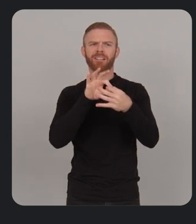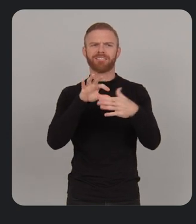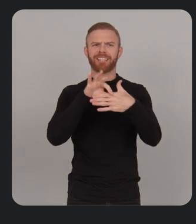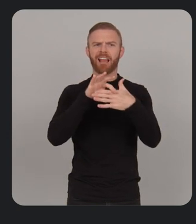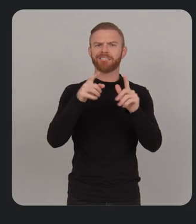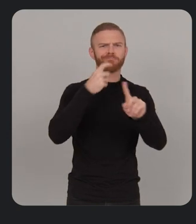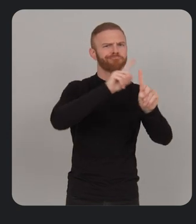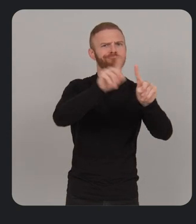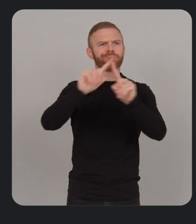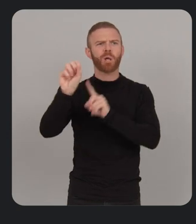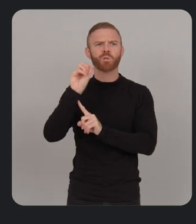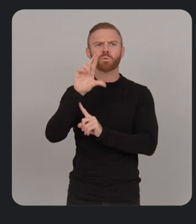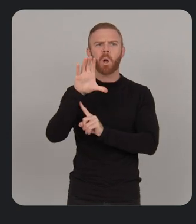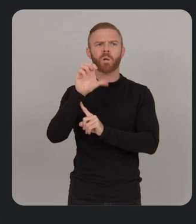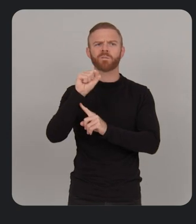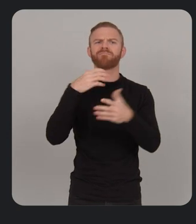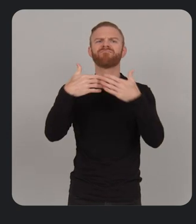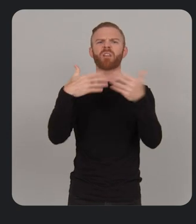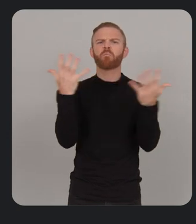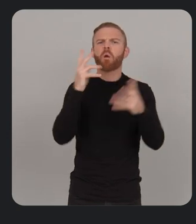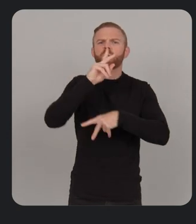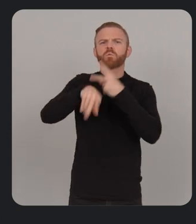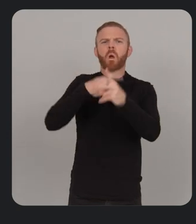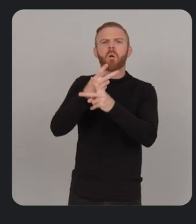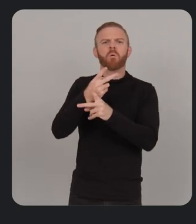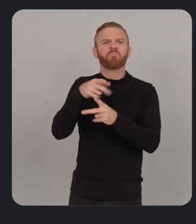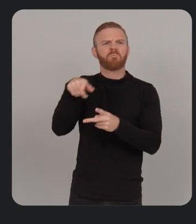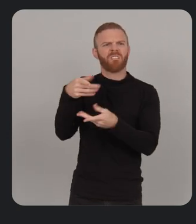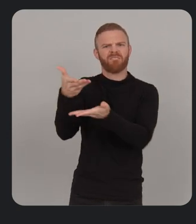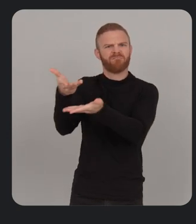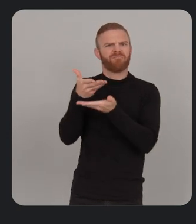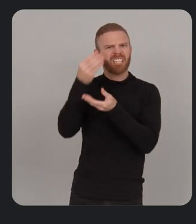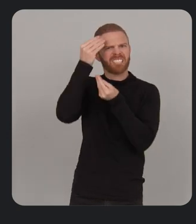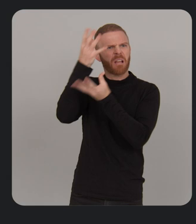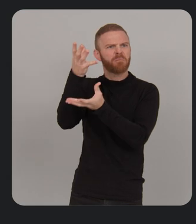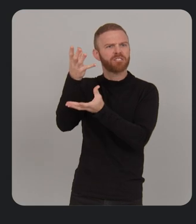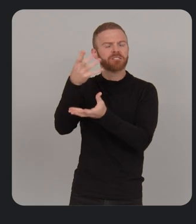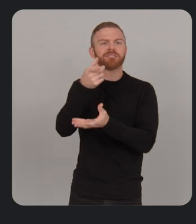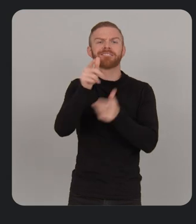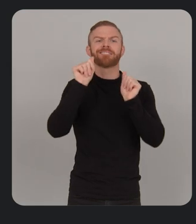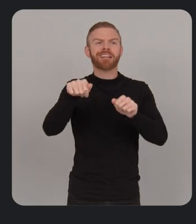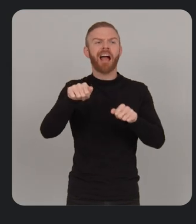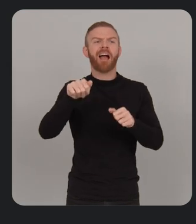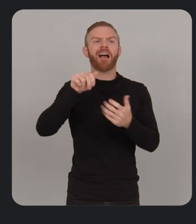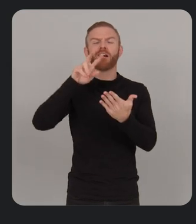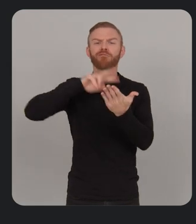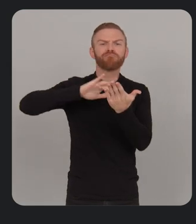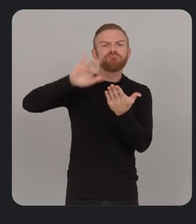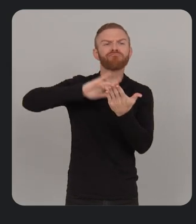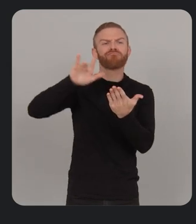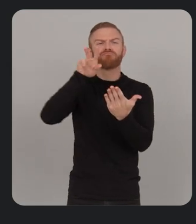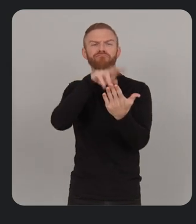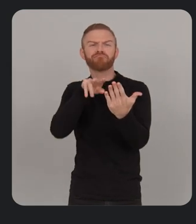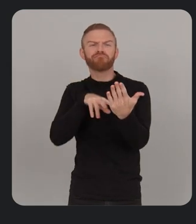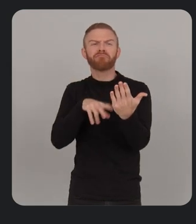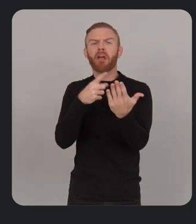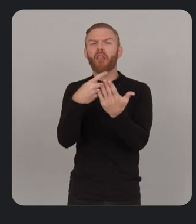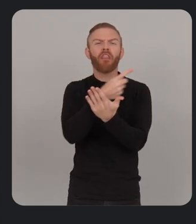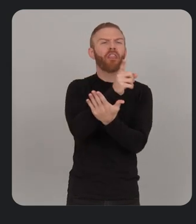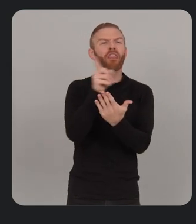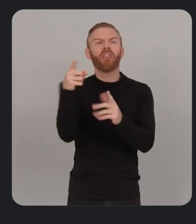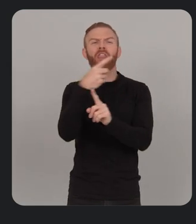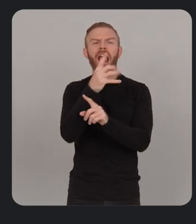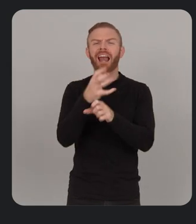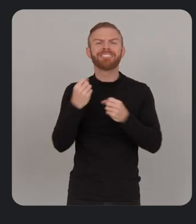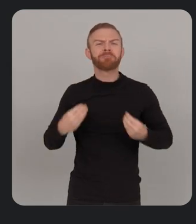variety of sources, no matter what format that information comes in. You'll be able to scroll and then branch out and